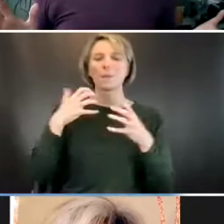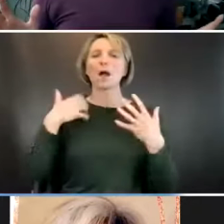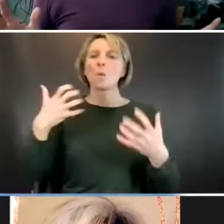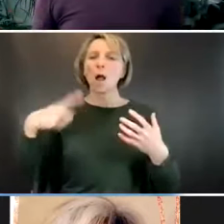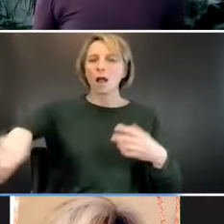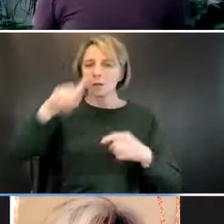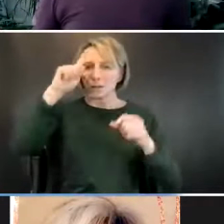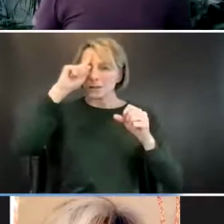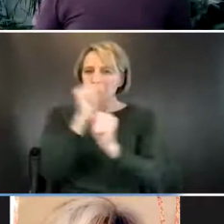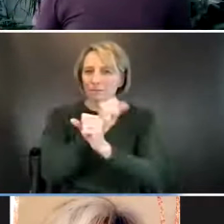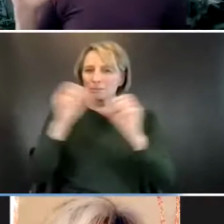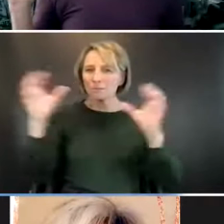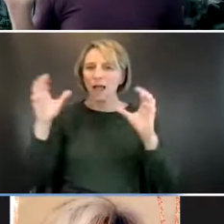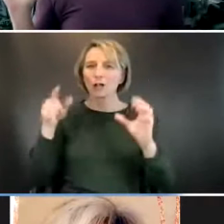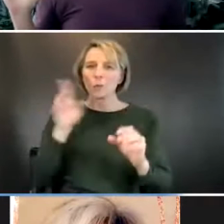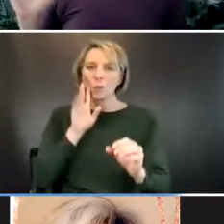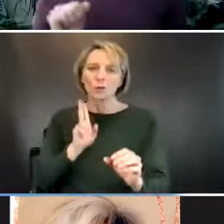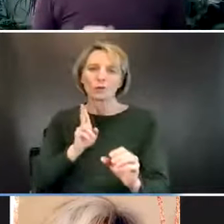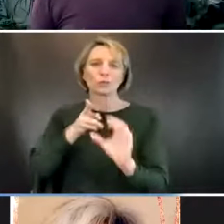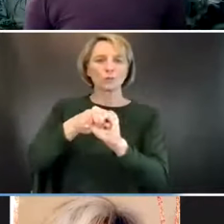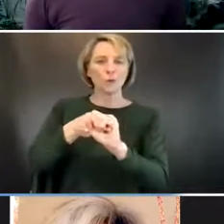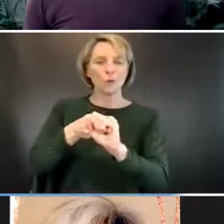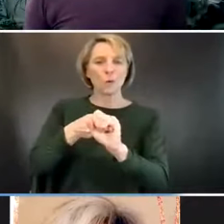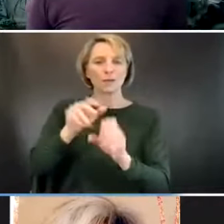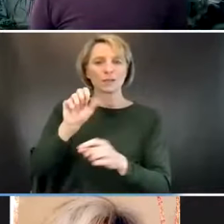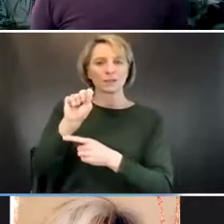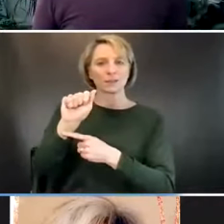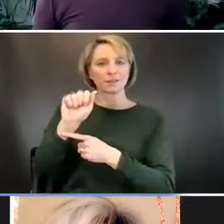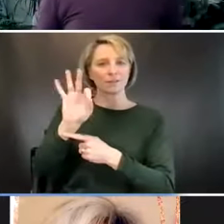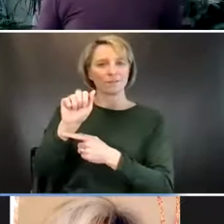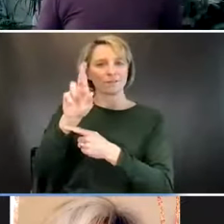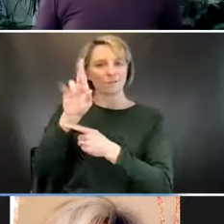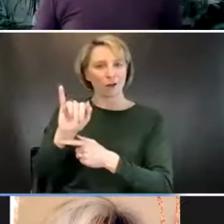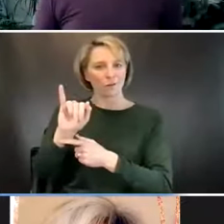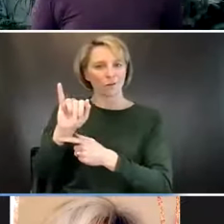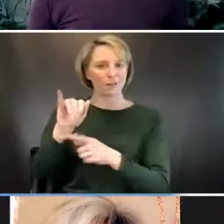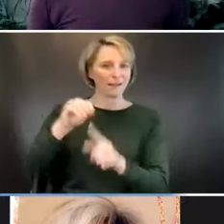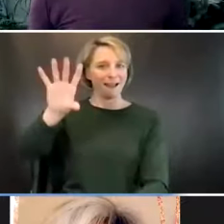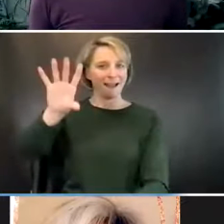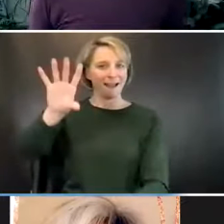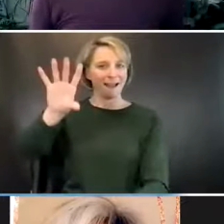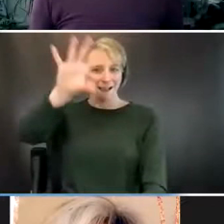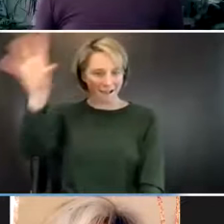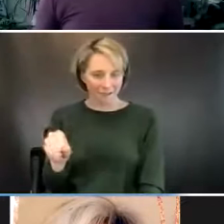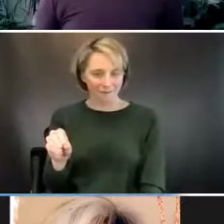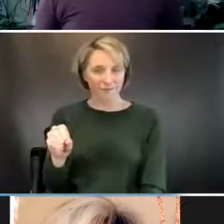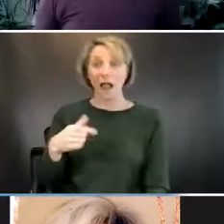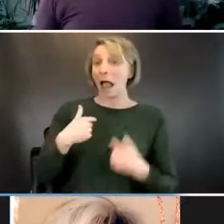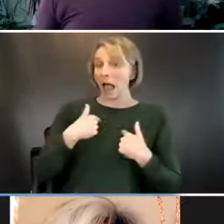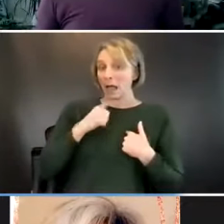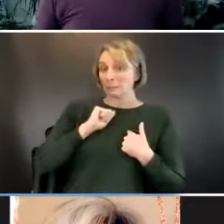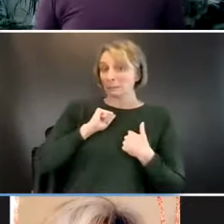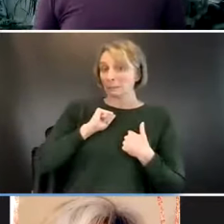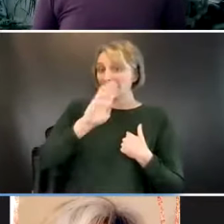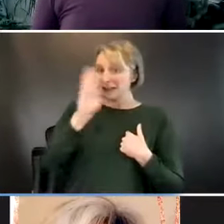Africa. So I've never been on safari myself, but my brother and my parents have, and they tell me it's a wonderful